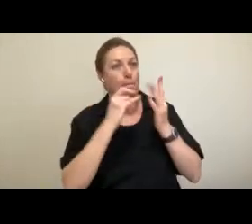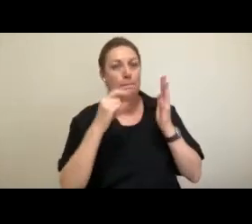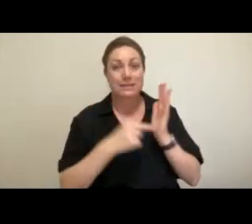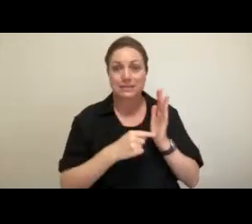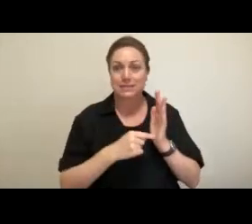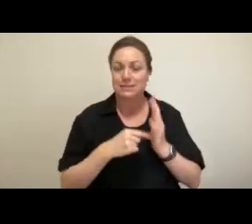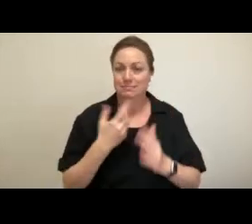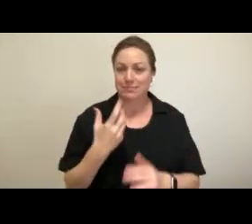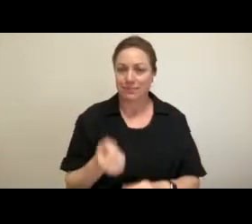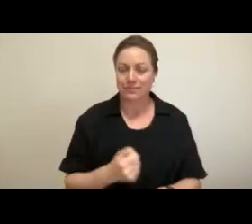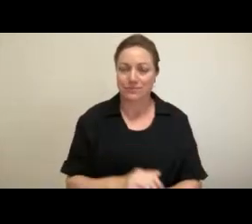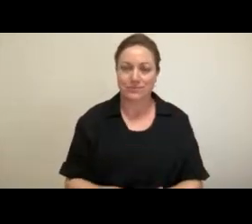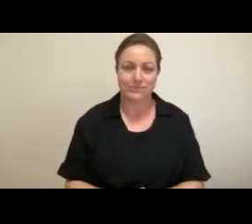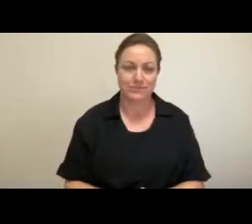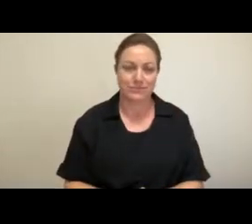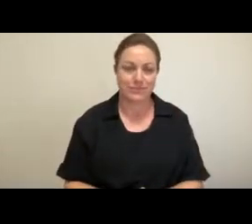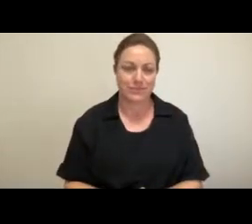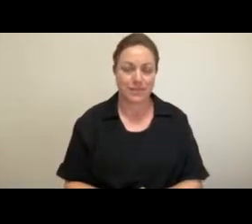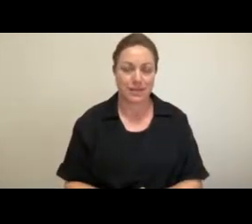Next slide, please.